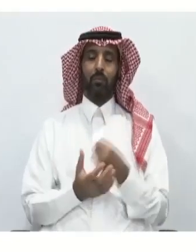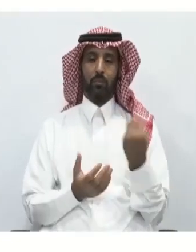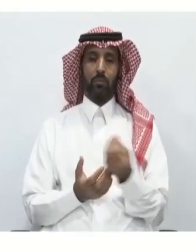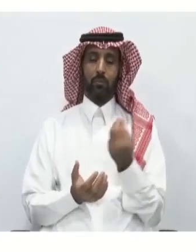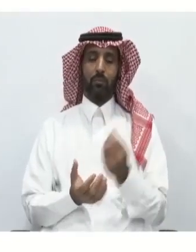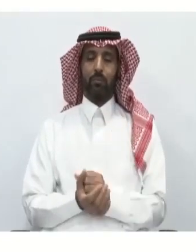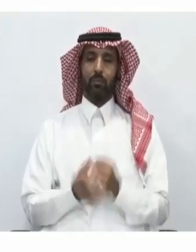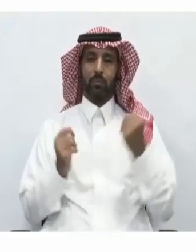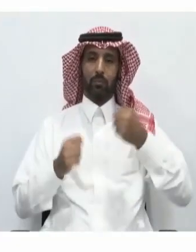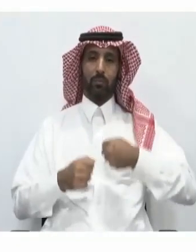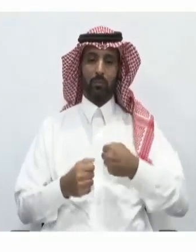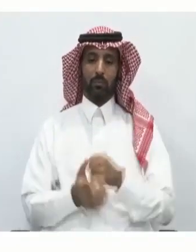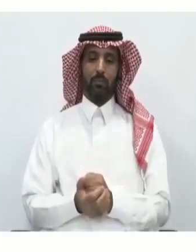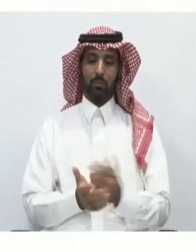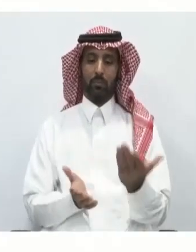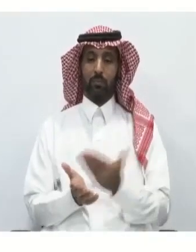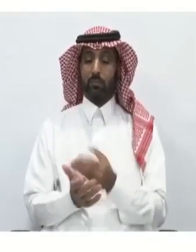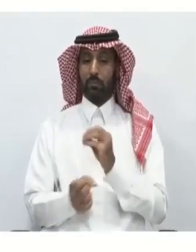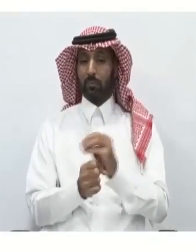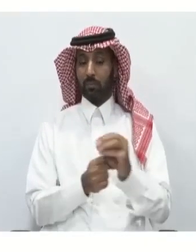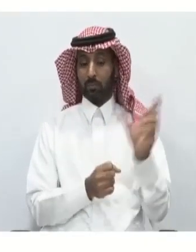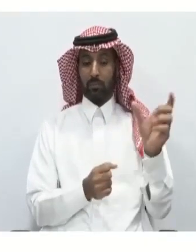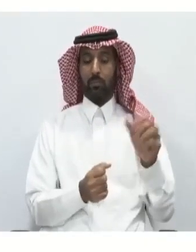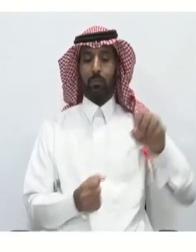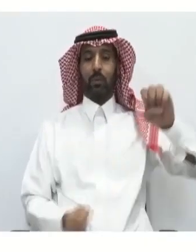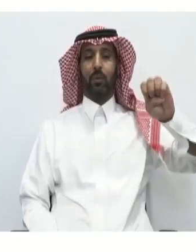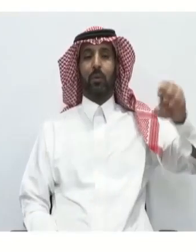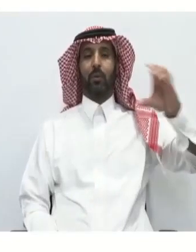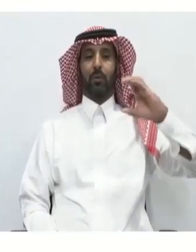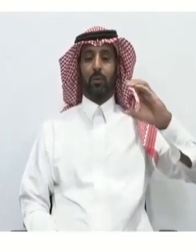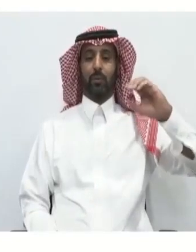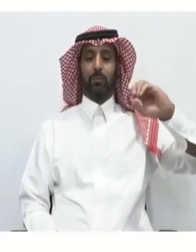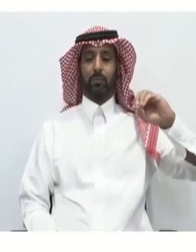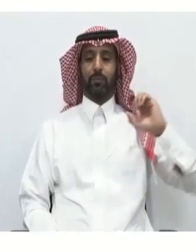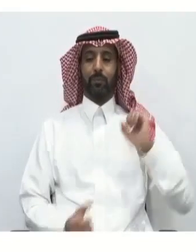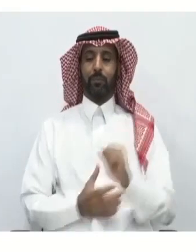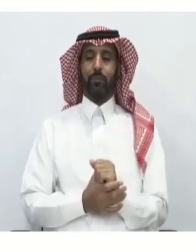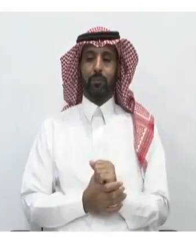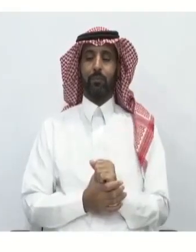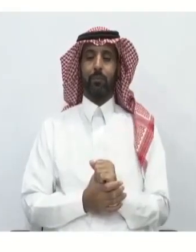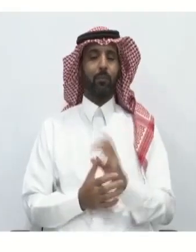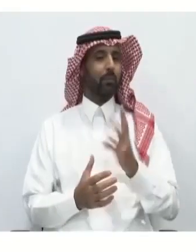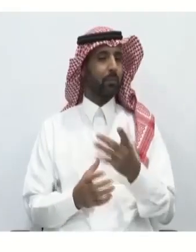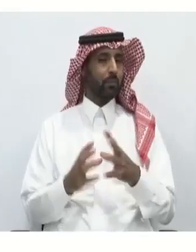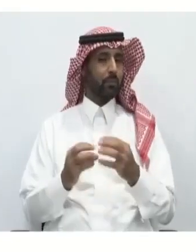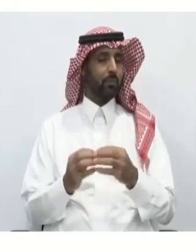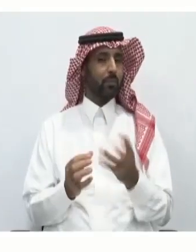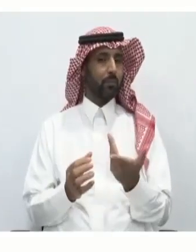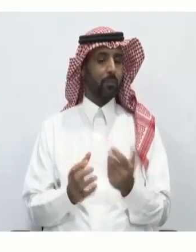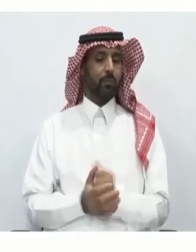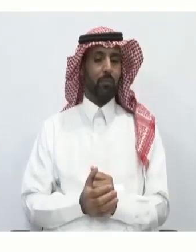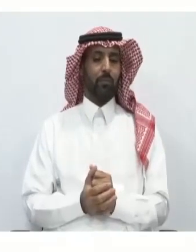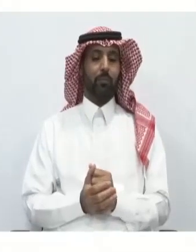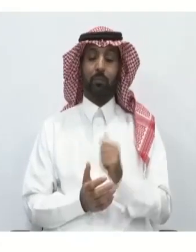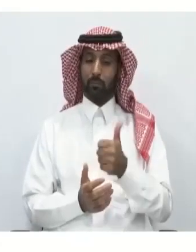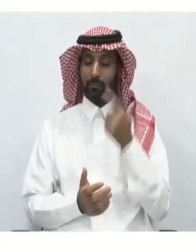are visiting the place. And we learned the word eco. What does the word eco means? Yes,